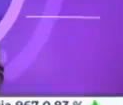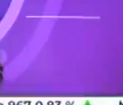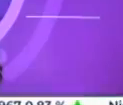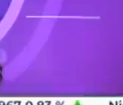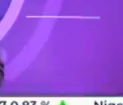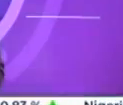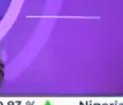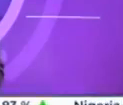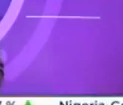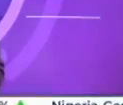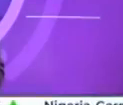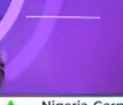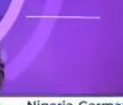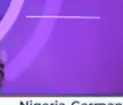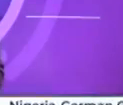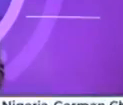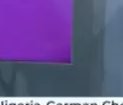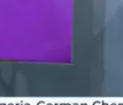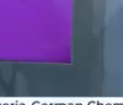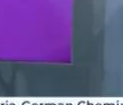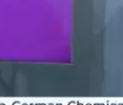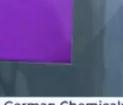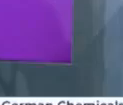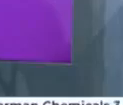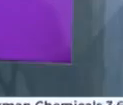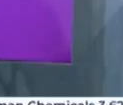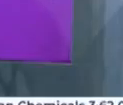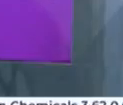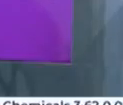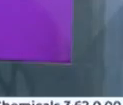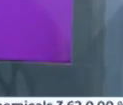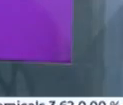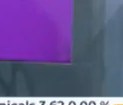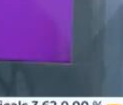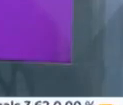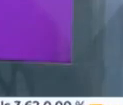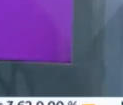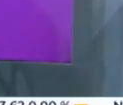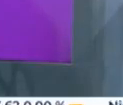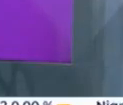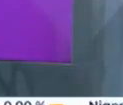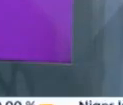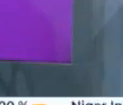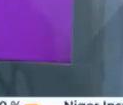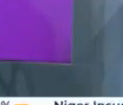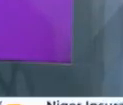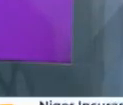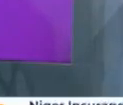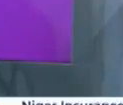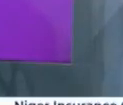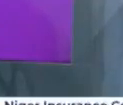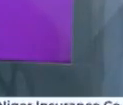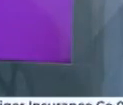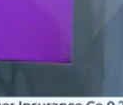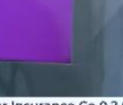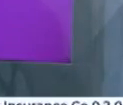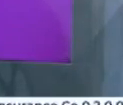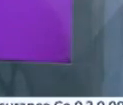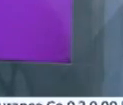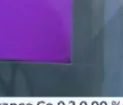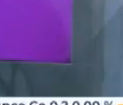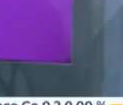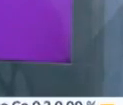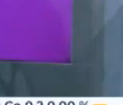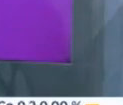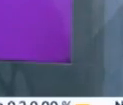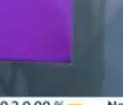Primary being up to grade 6. Okay. Yes. Grade Yeah. 6. Yeah. So, knowing that the name Montessori house already is a fancy